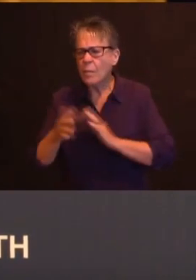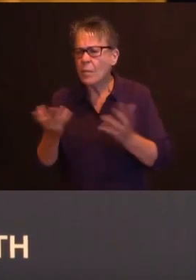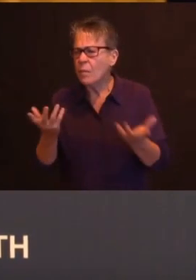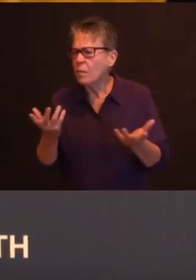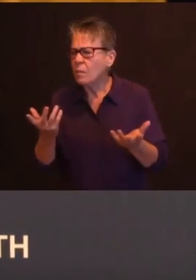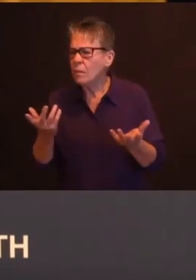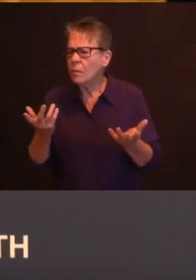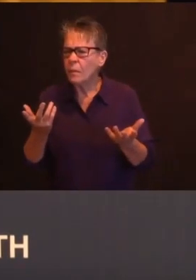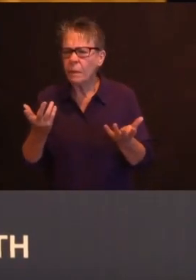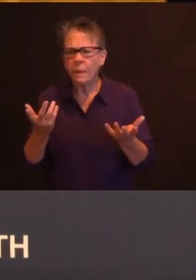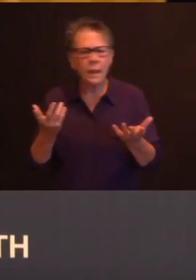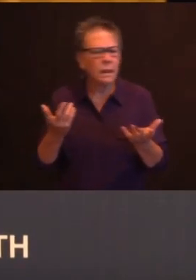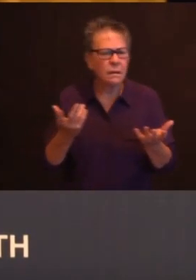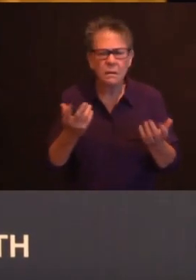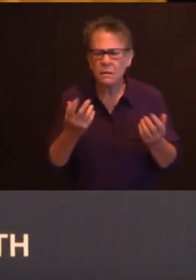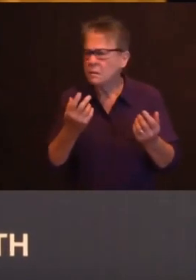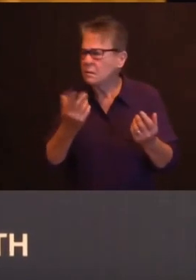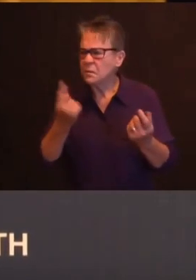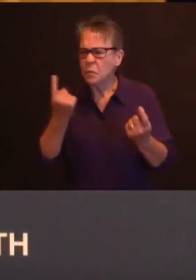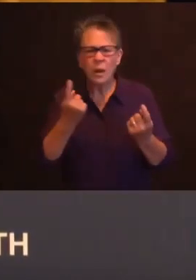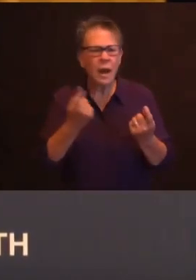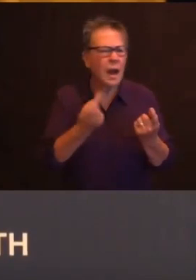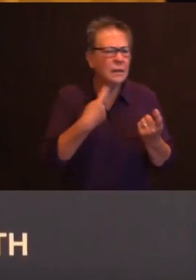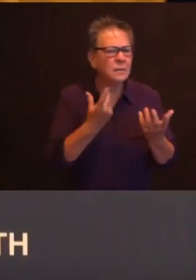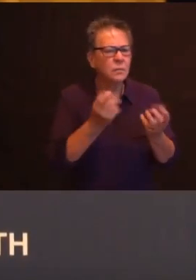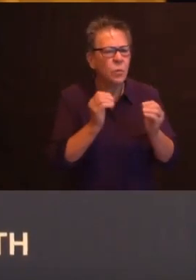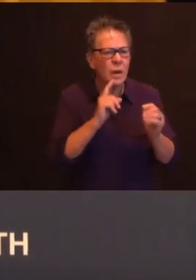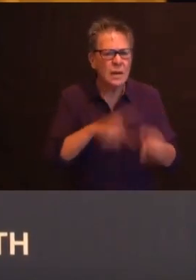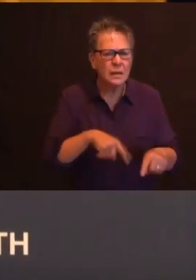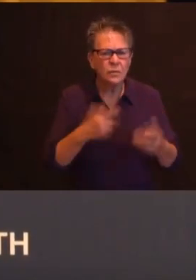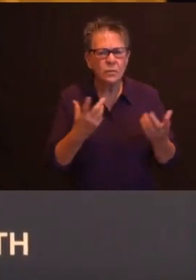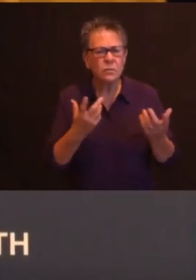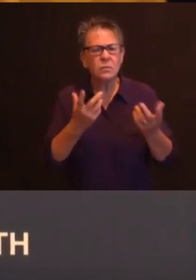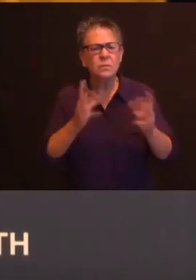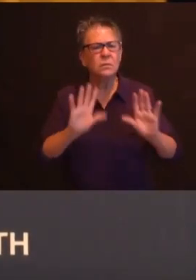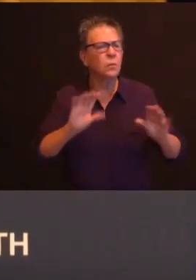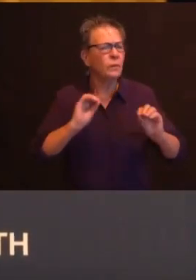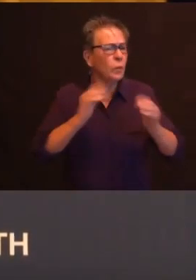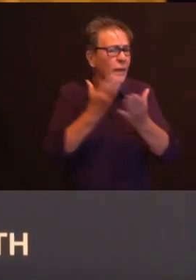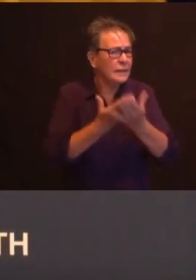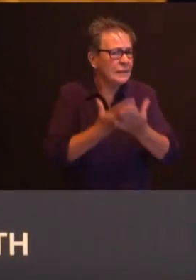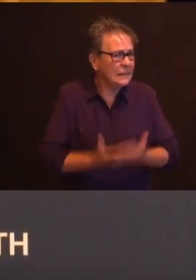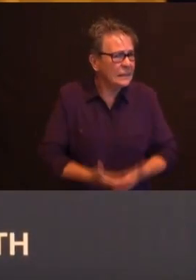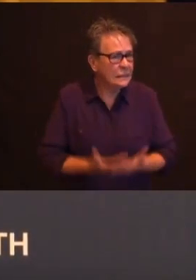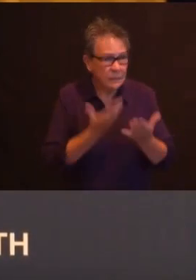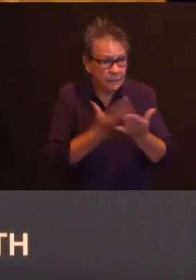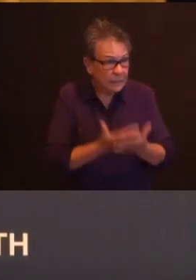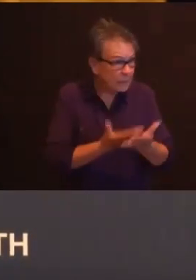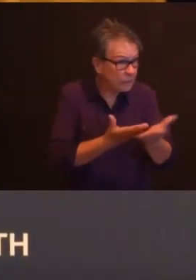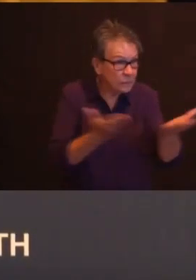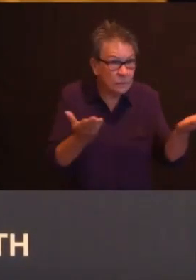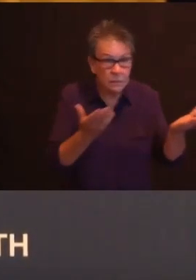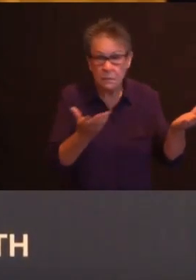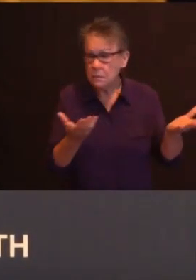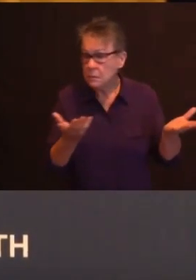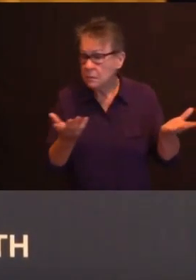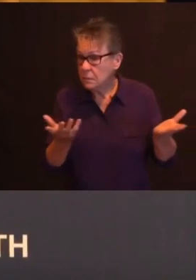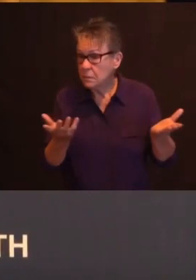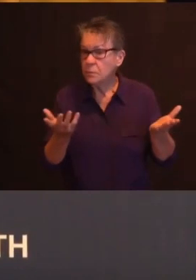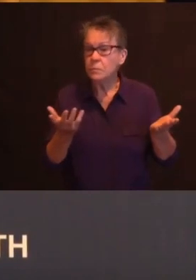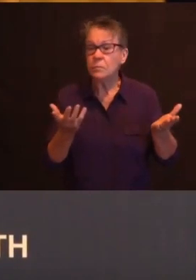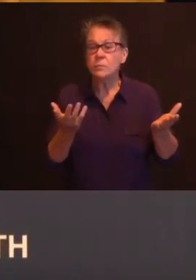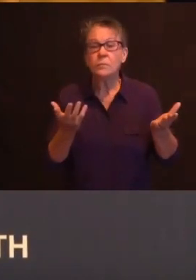Tina, we have no evidence to repeat again that people going to the beach, going